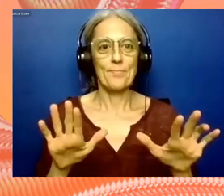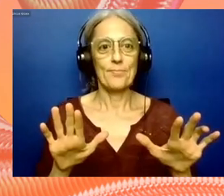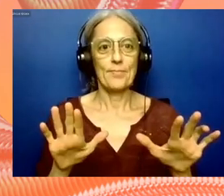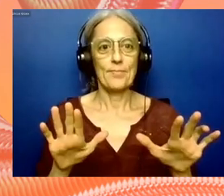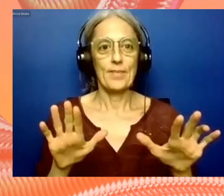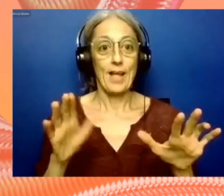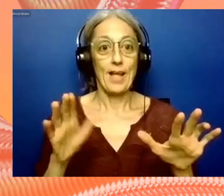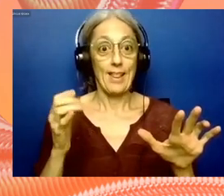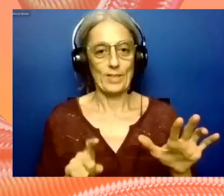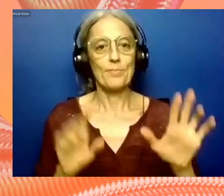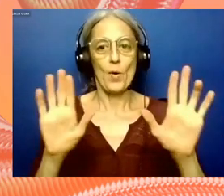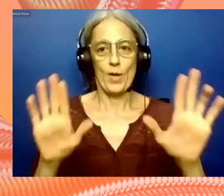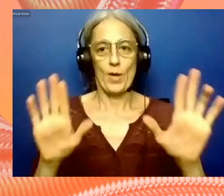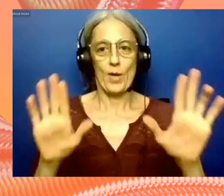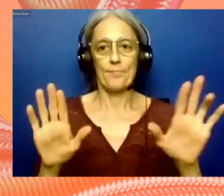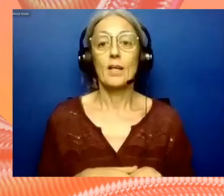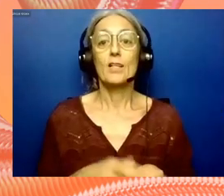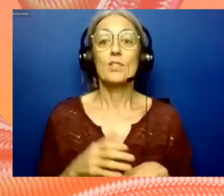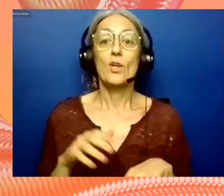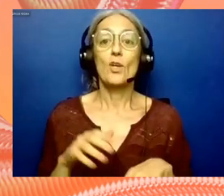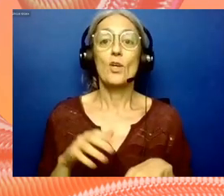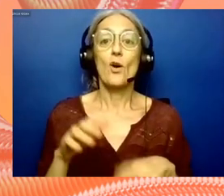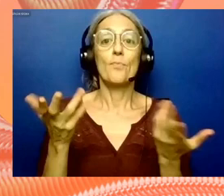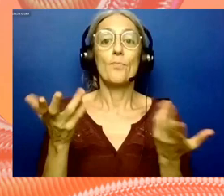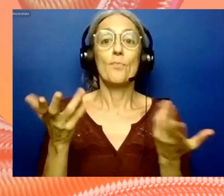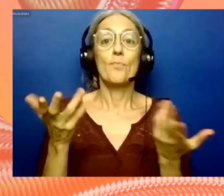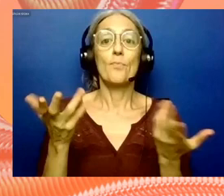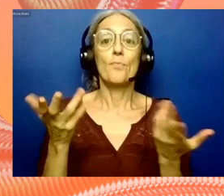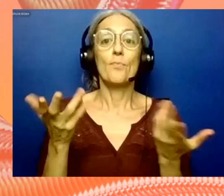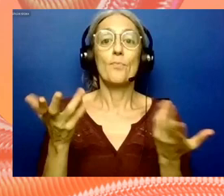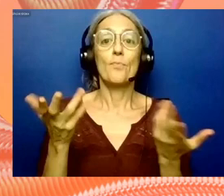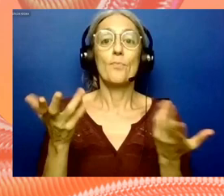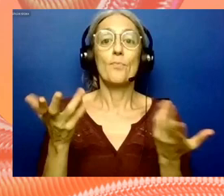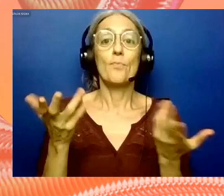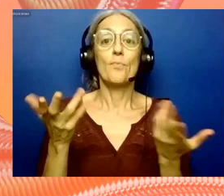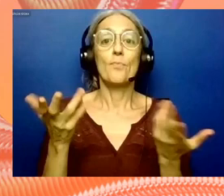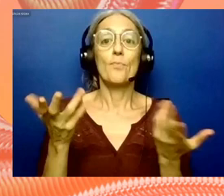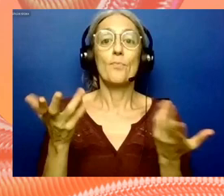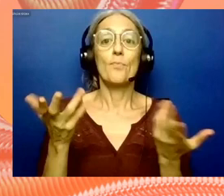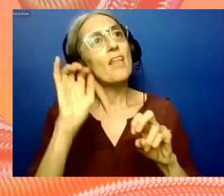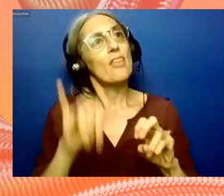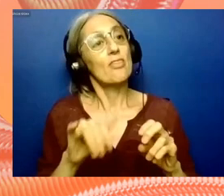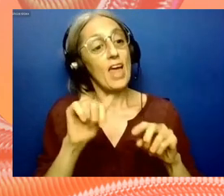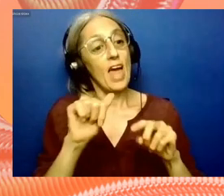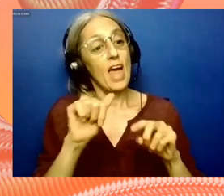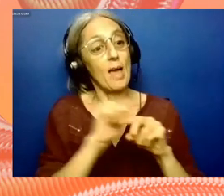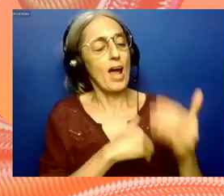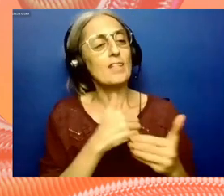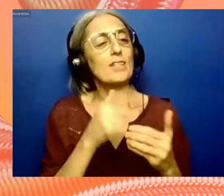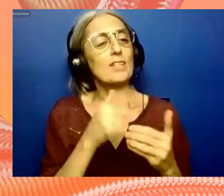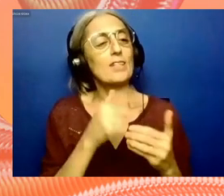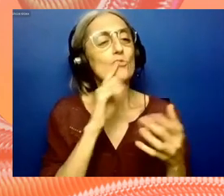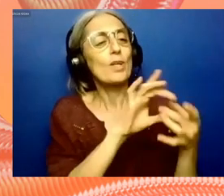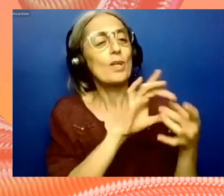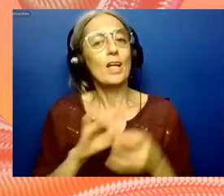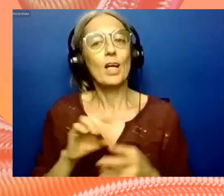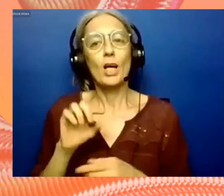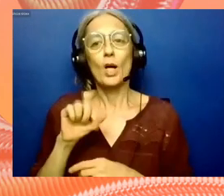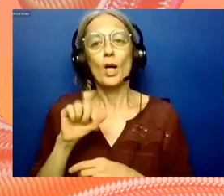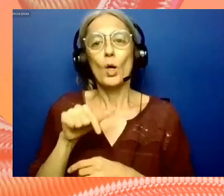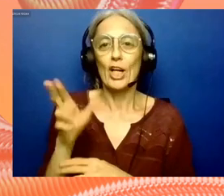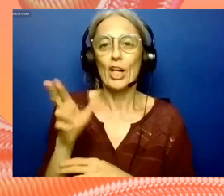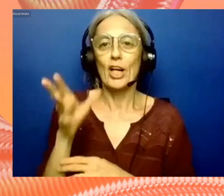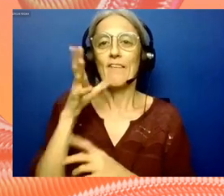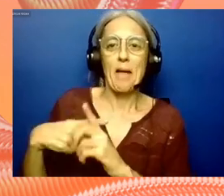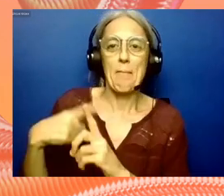So astrology itself is a queer feminist liberatory practice. We do know and believe